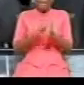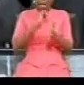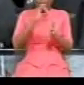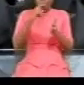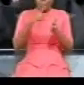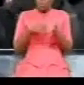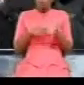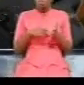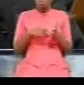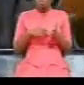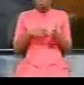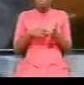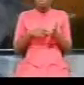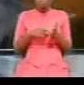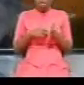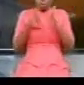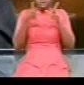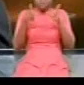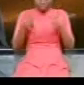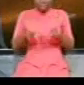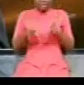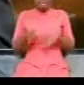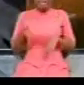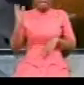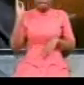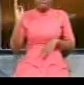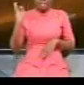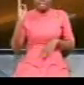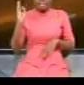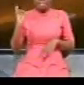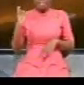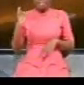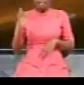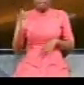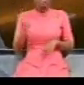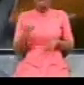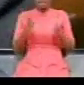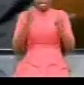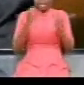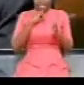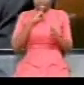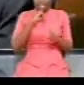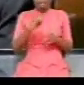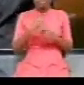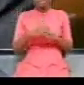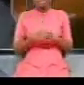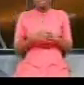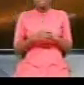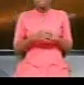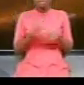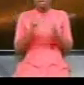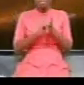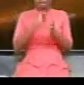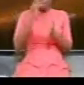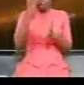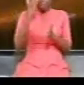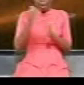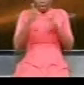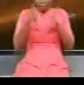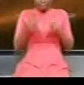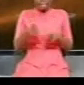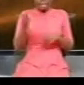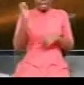what personal evangelism looks like. That is why